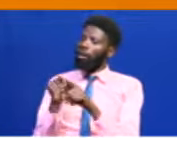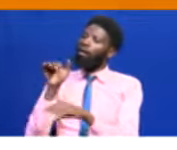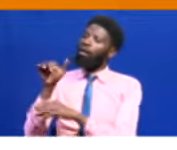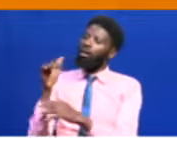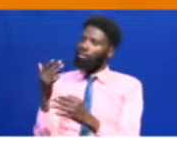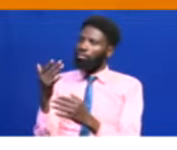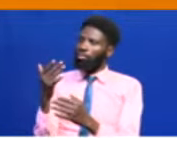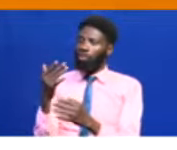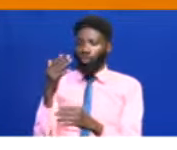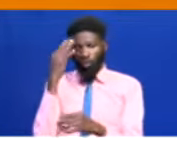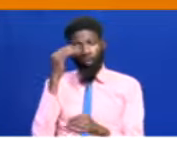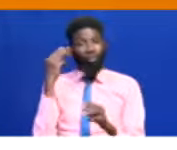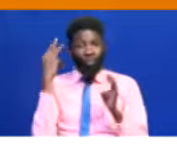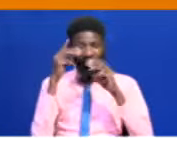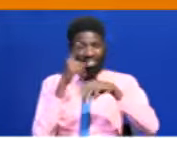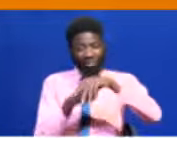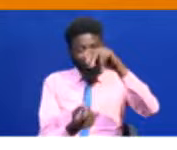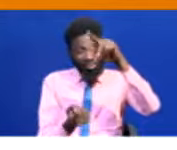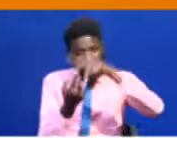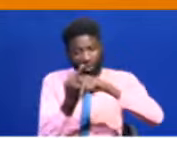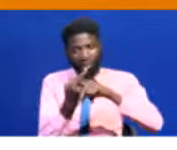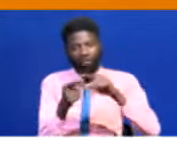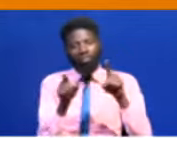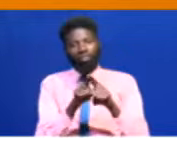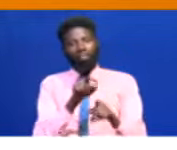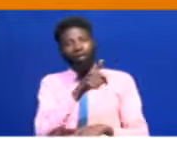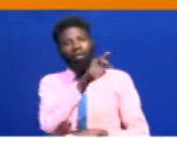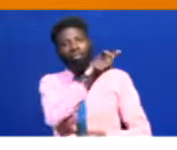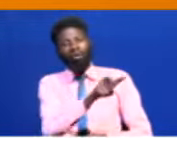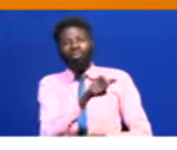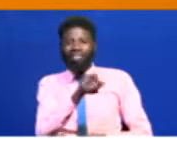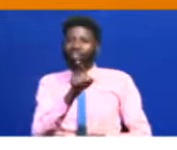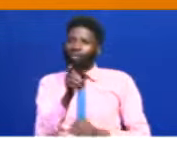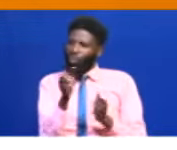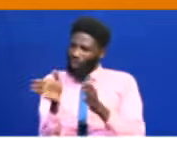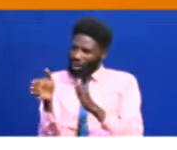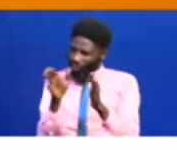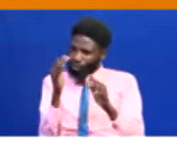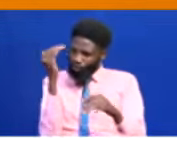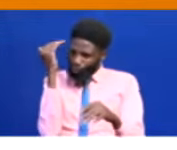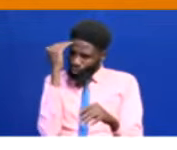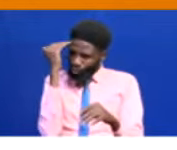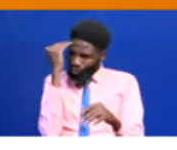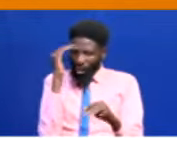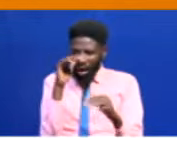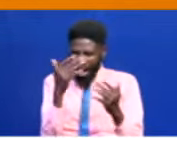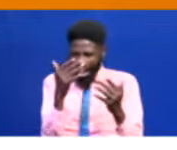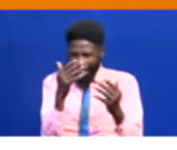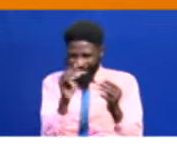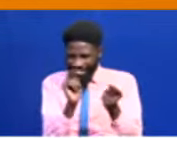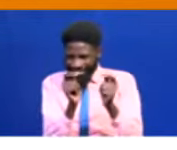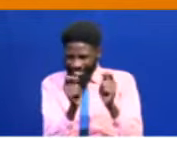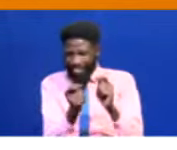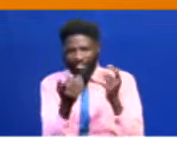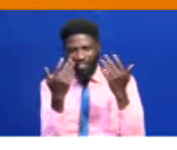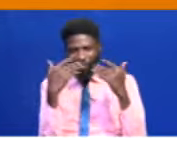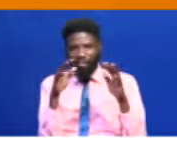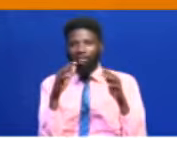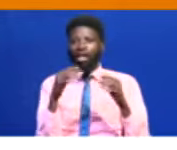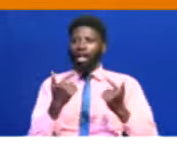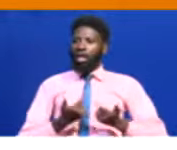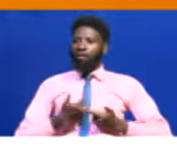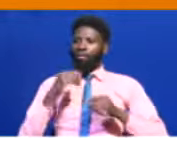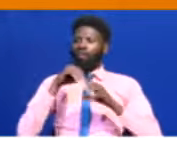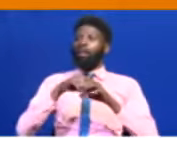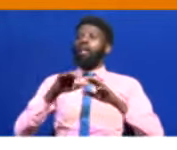they raise the issue, this person is already has walked around their ownership and has tweaked one, two, three things. They're already living in that particular